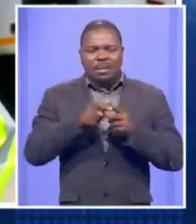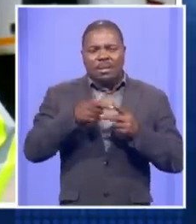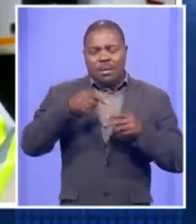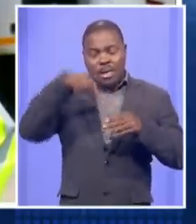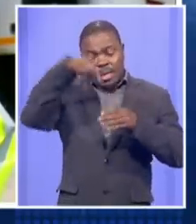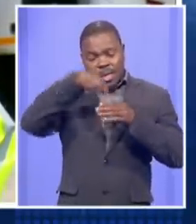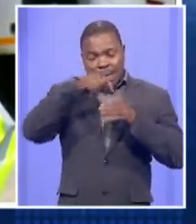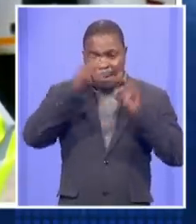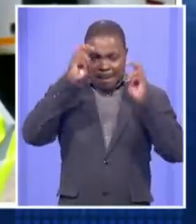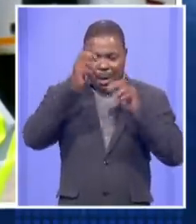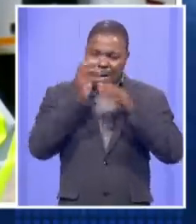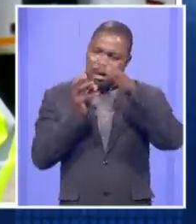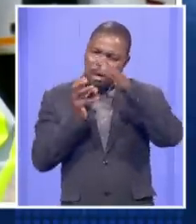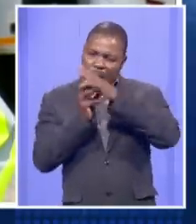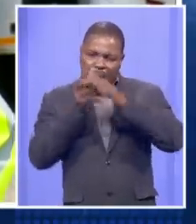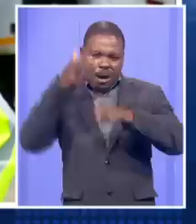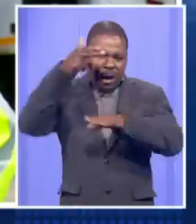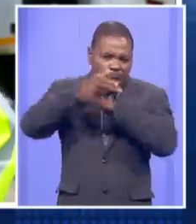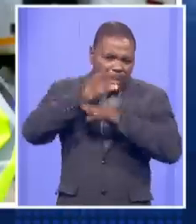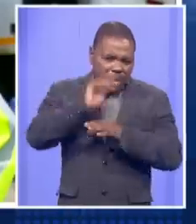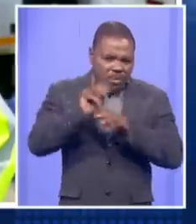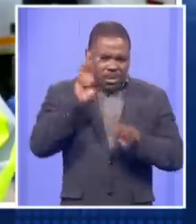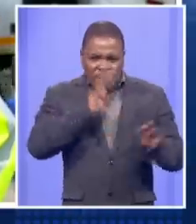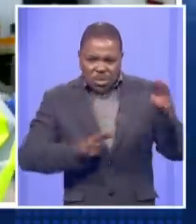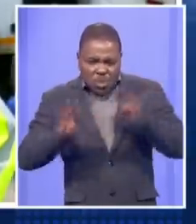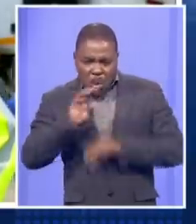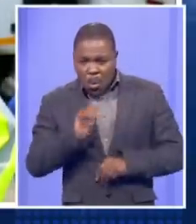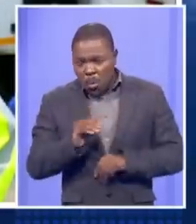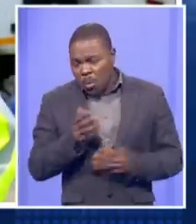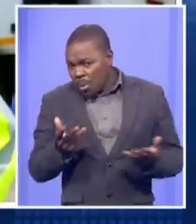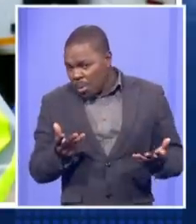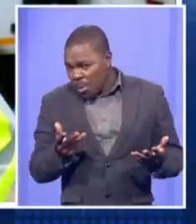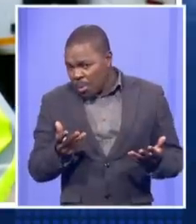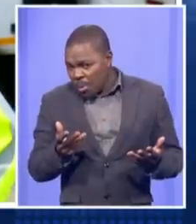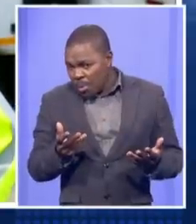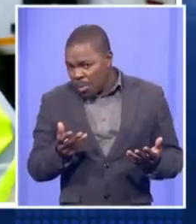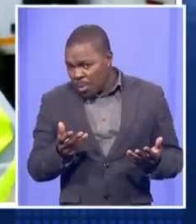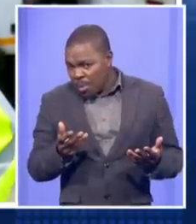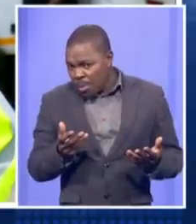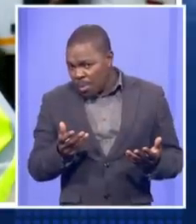inside buses, if they have those for security reasons.